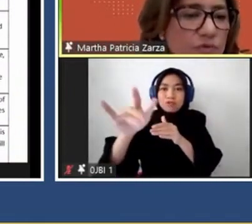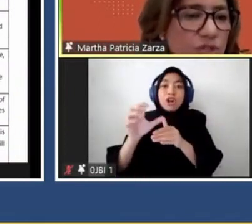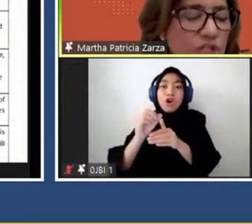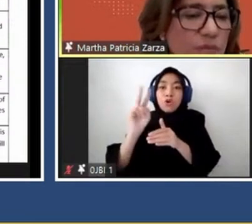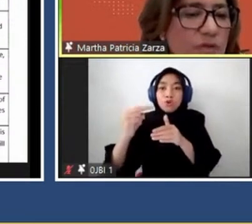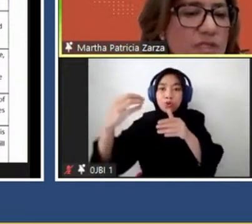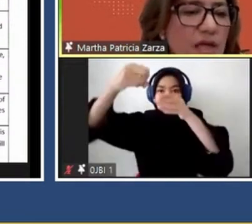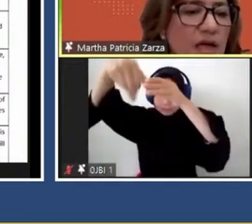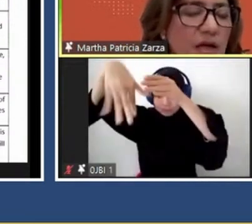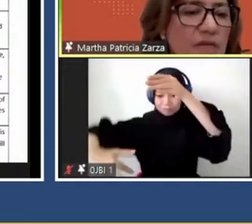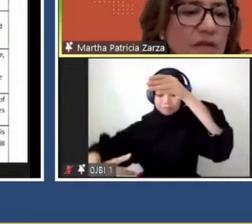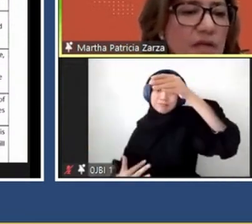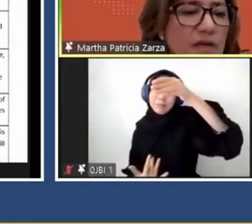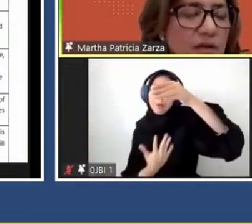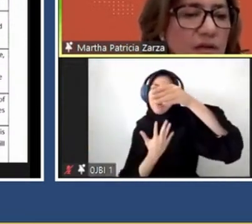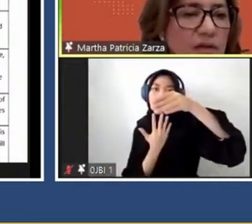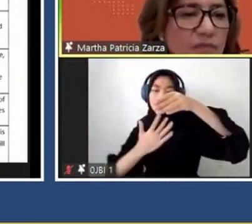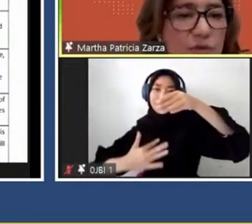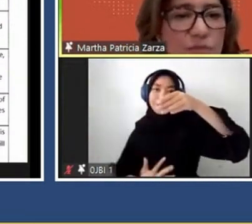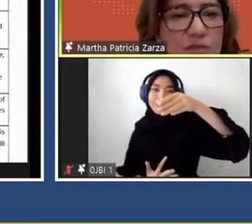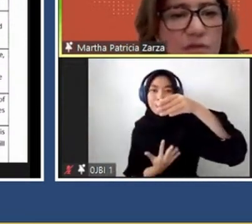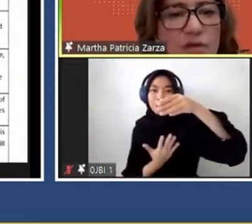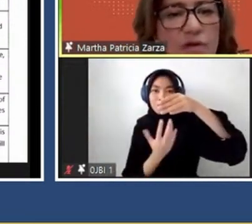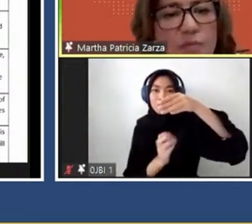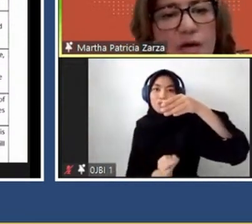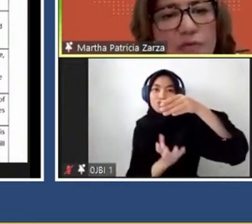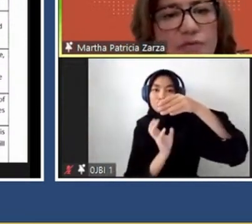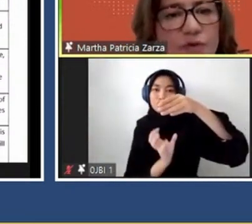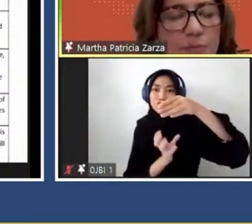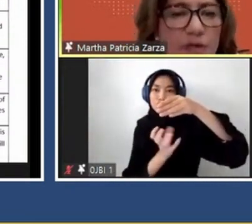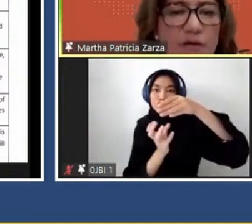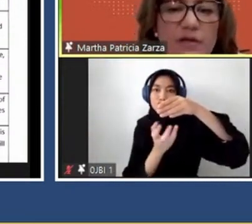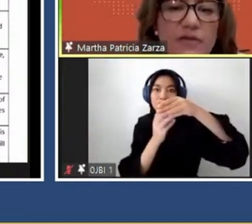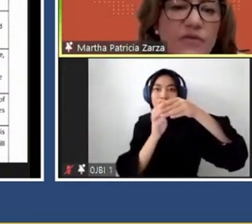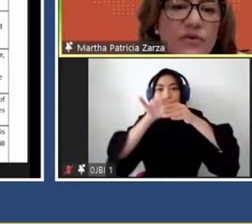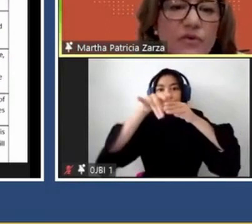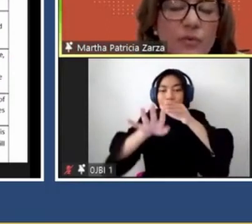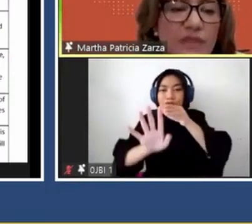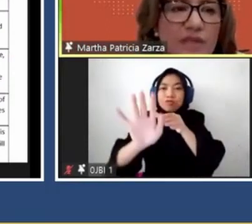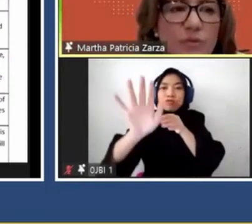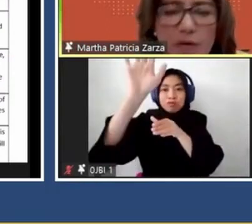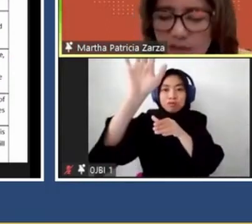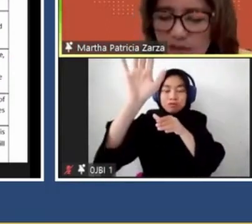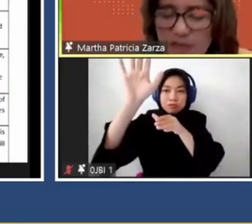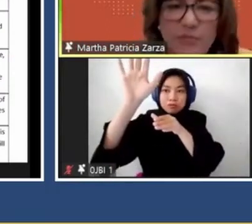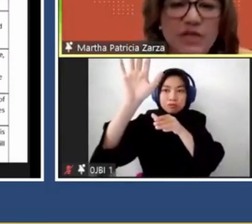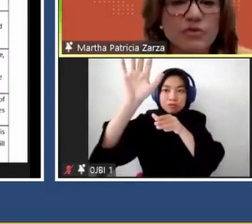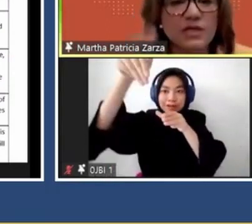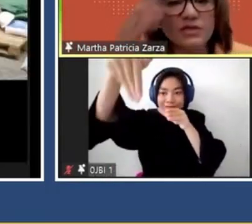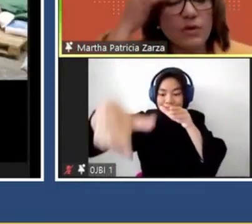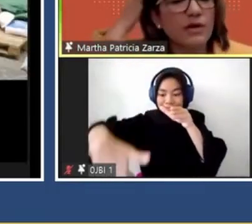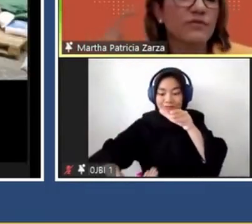the combustion chambers, and the fumes come out from here. So with this one,